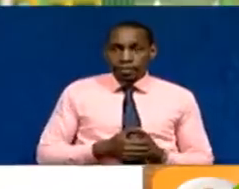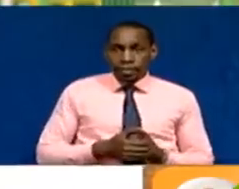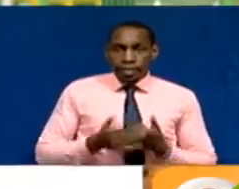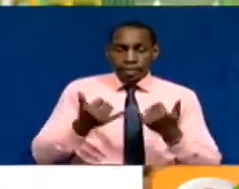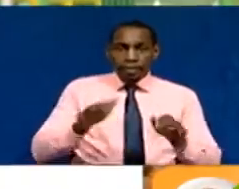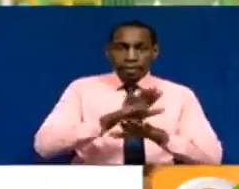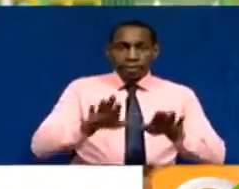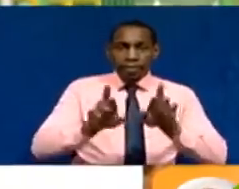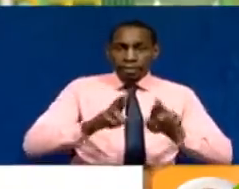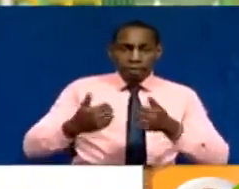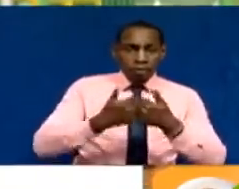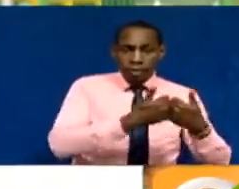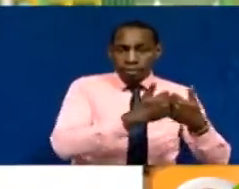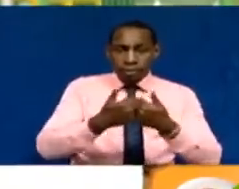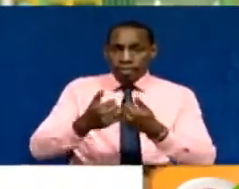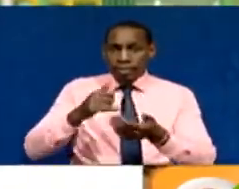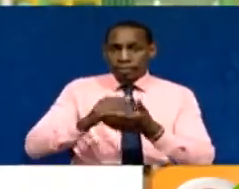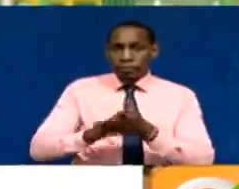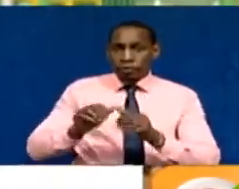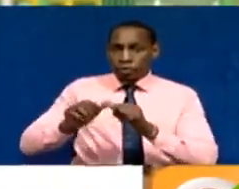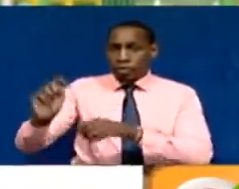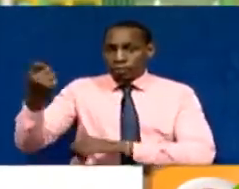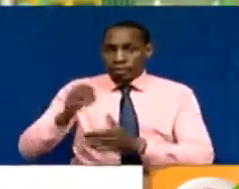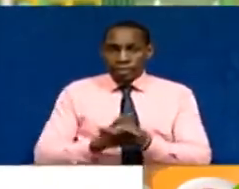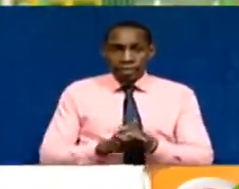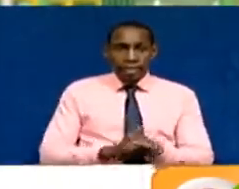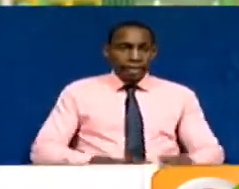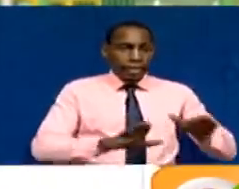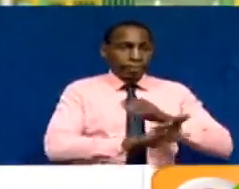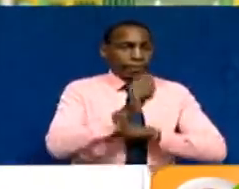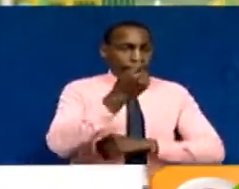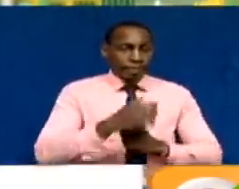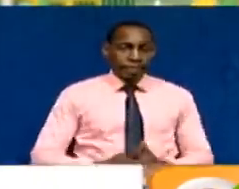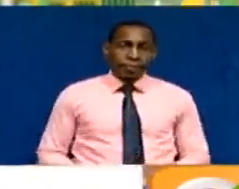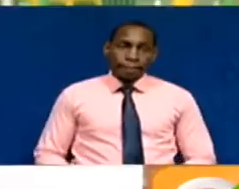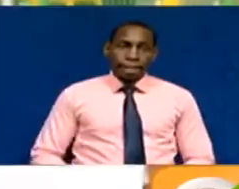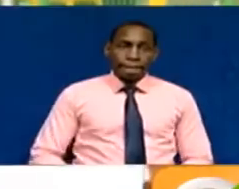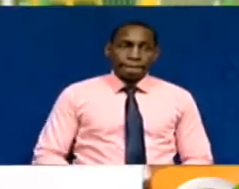The stage is set for a showdown between a sitting president and his deputy.